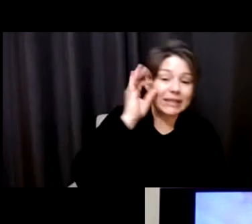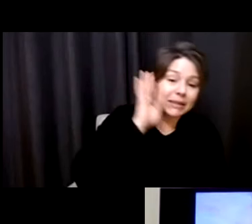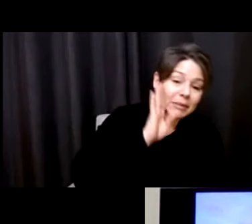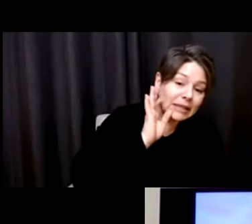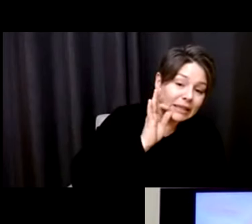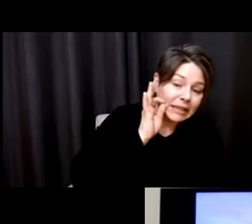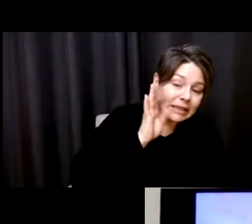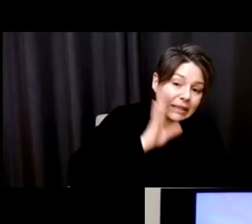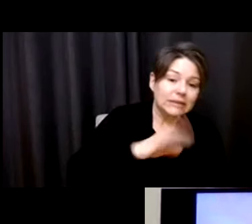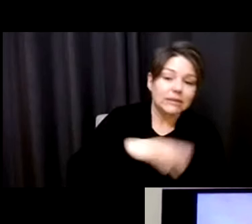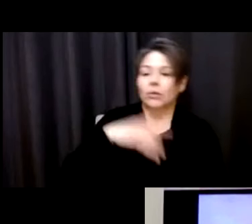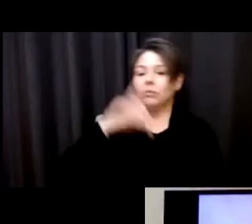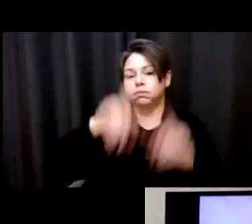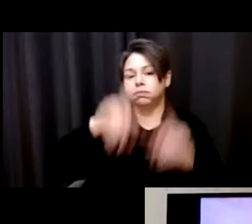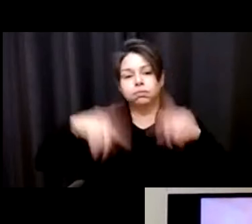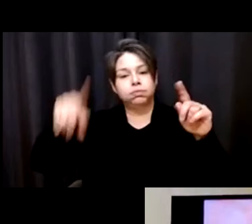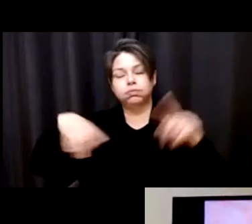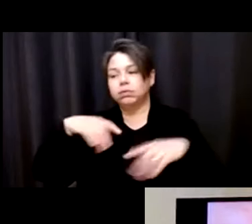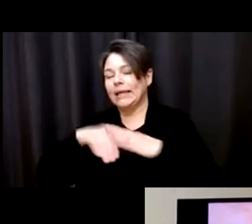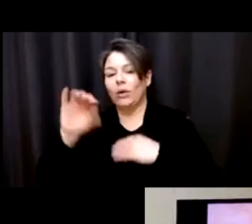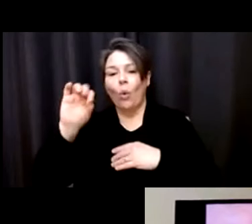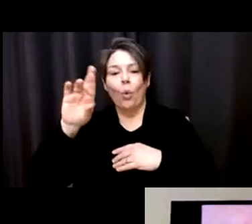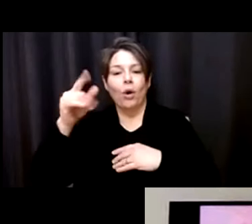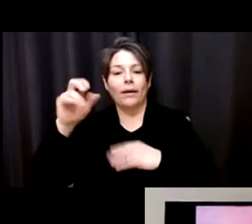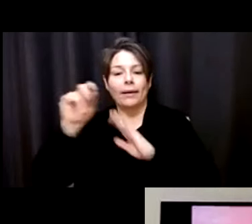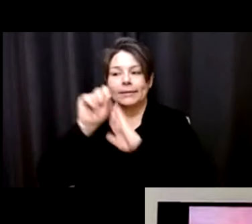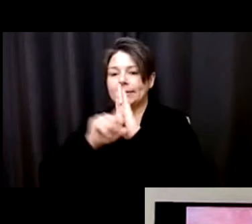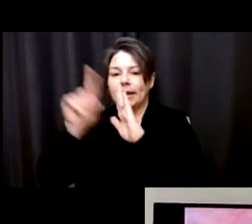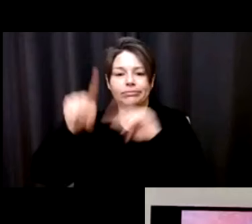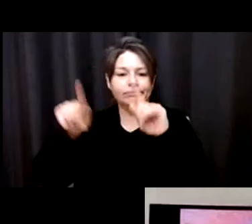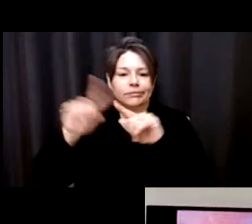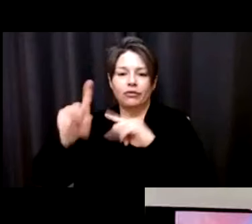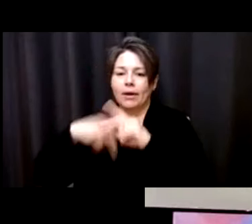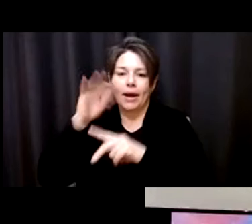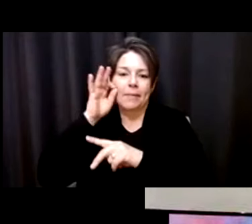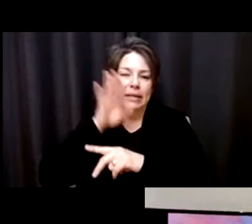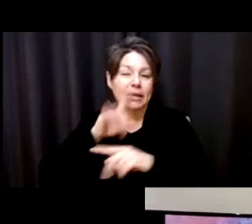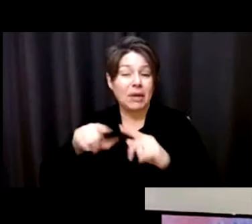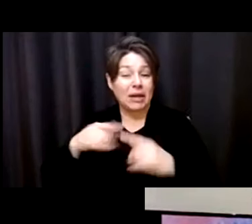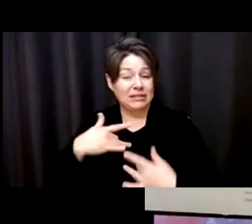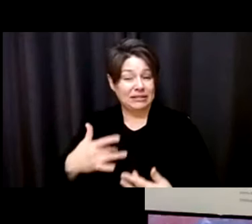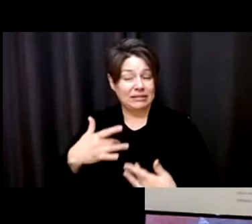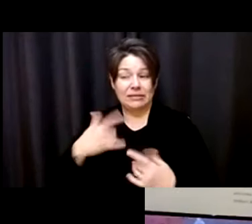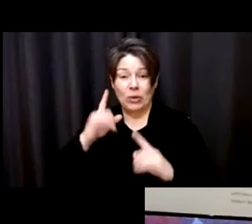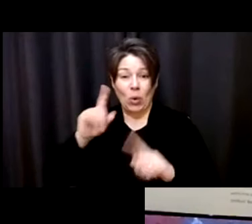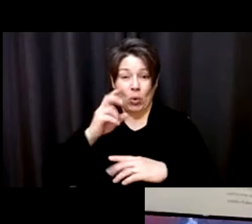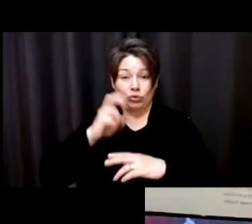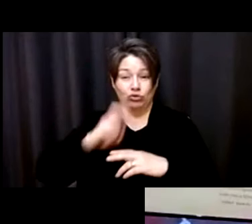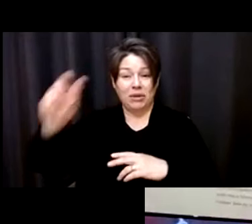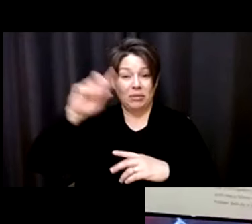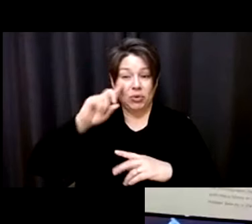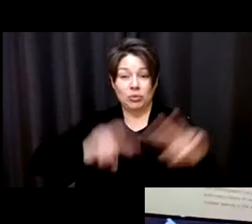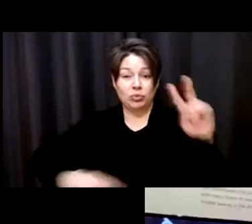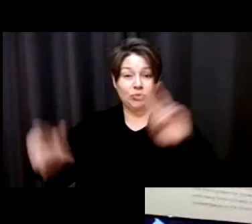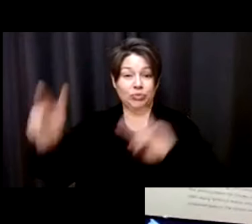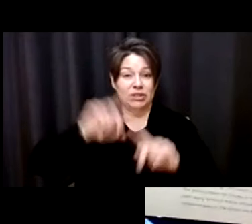they have quite an assortment of bees in Oregon, but I haven't really had time to go on a bee exploration,